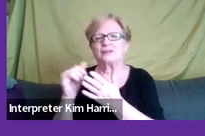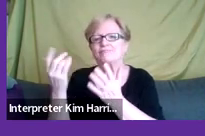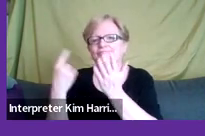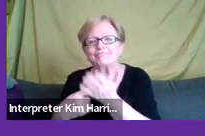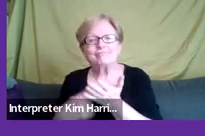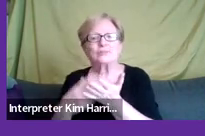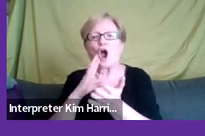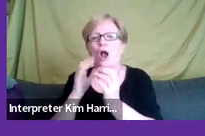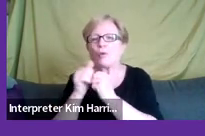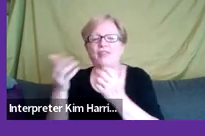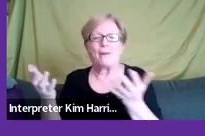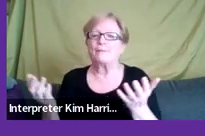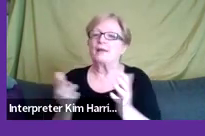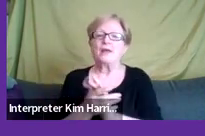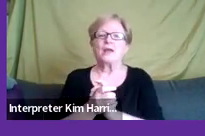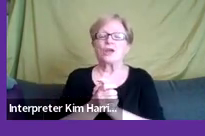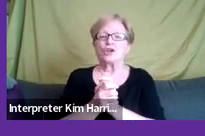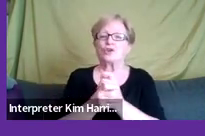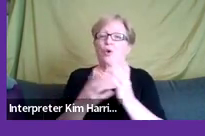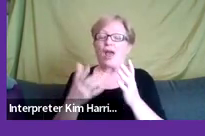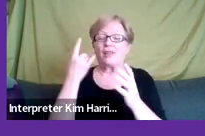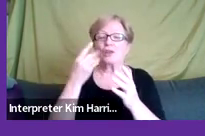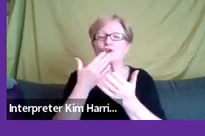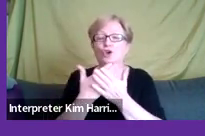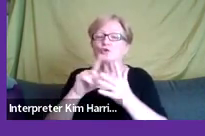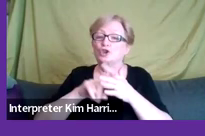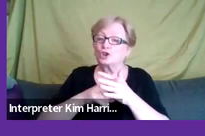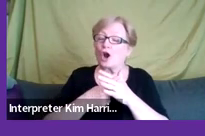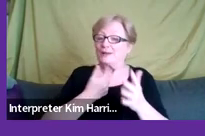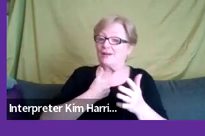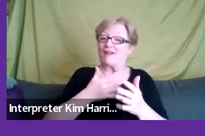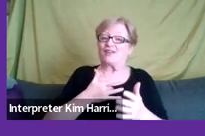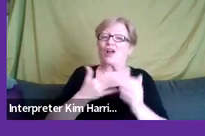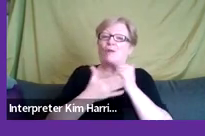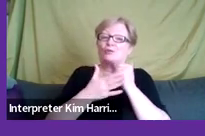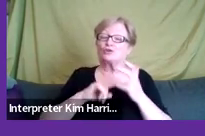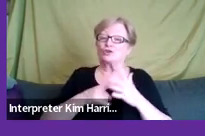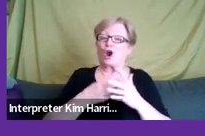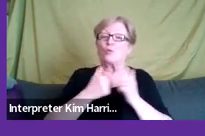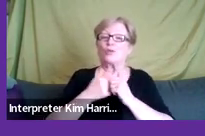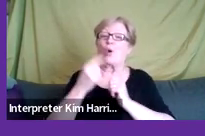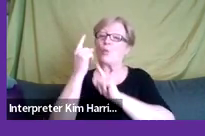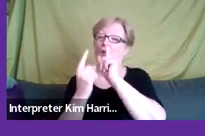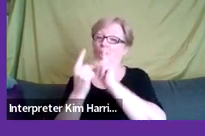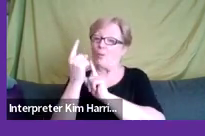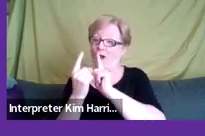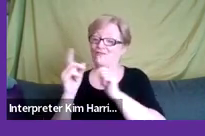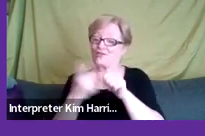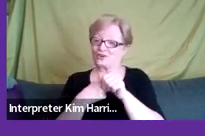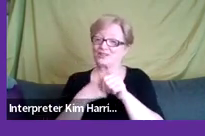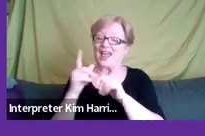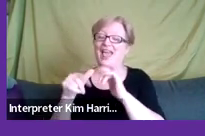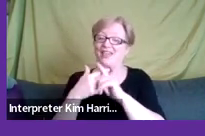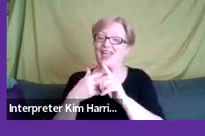I found it helpful to at least start with a one-on-one conversation and then kind of work your way down from